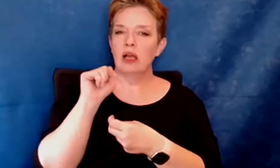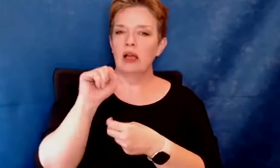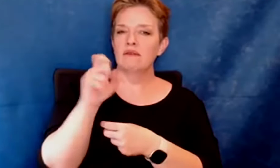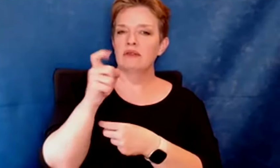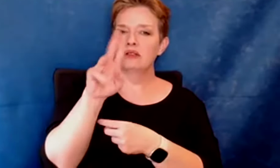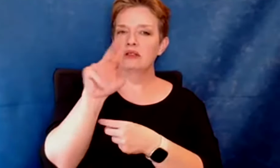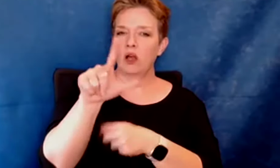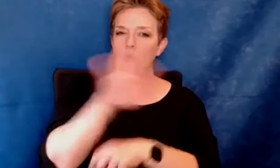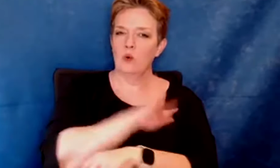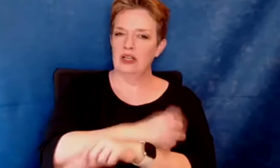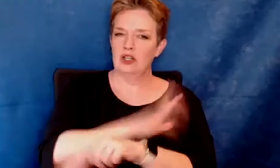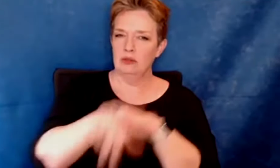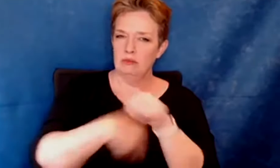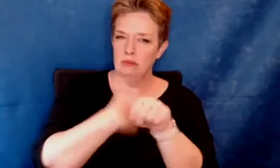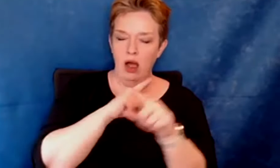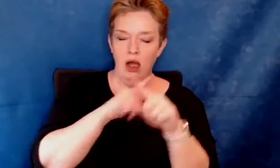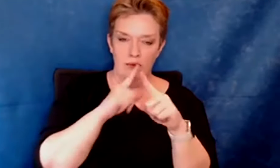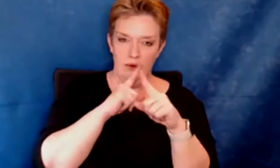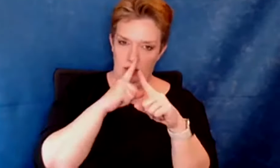I'm oftentimes